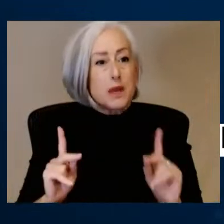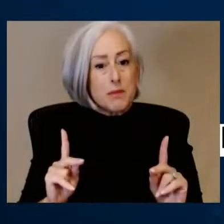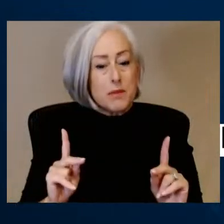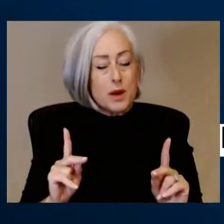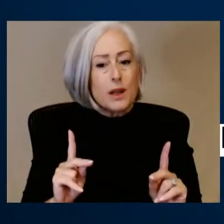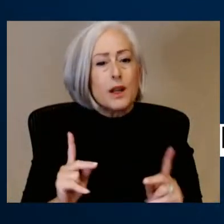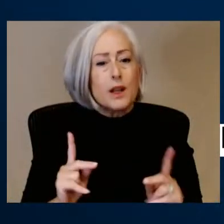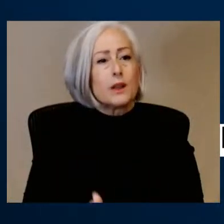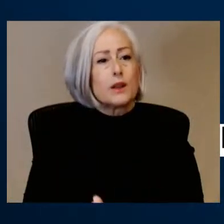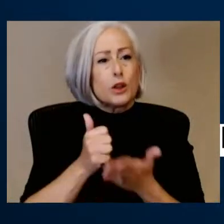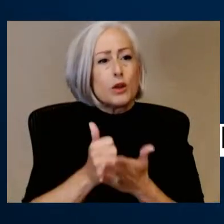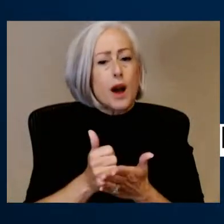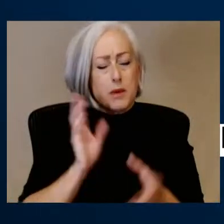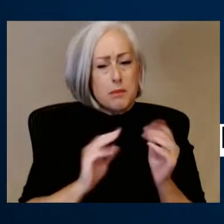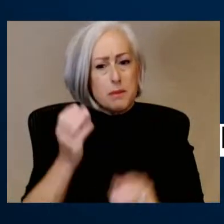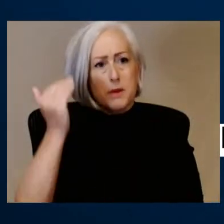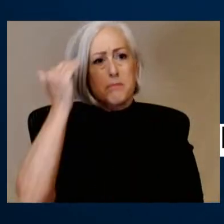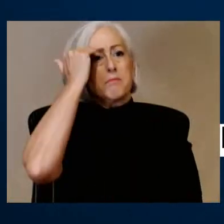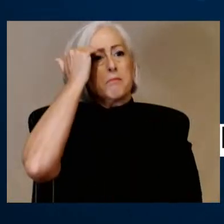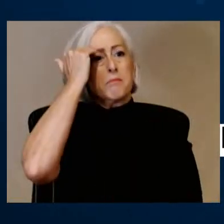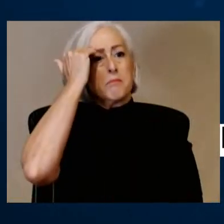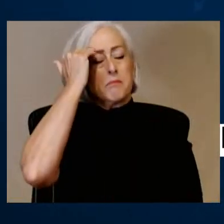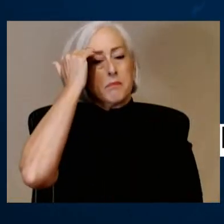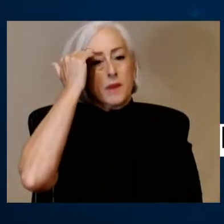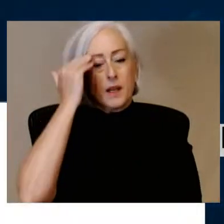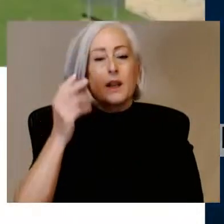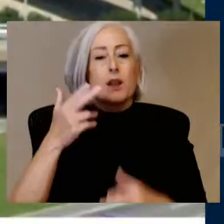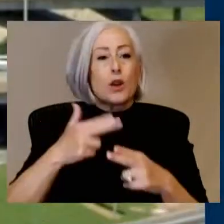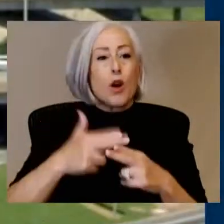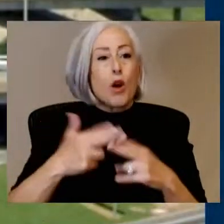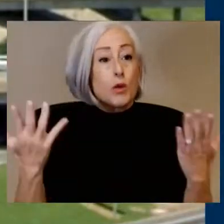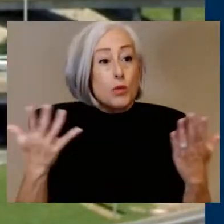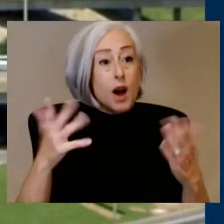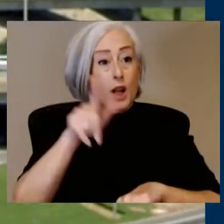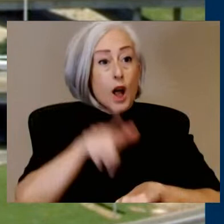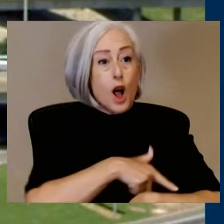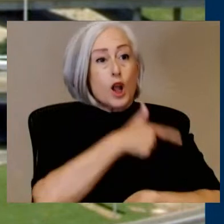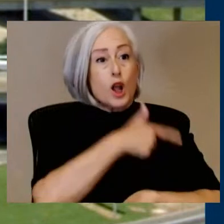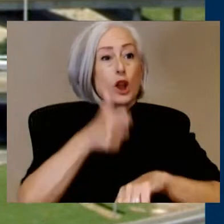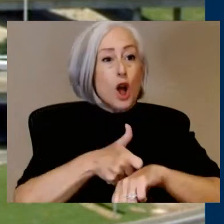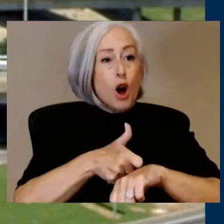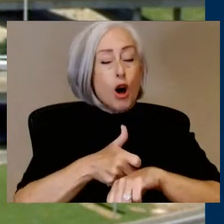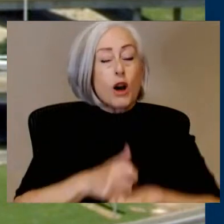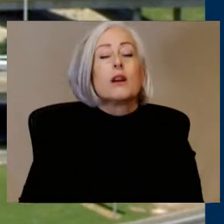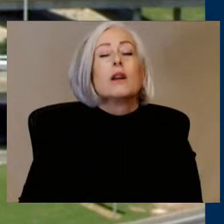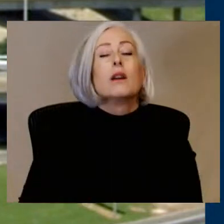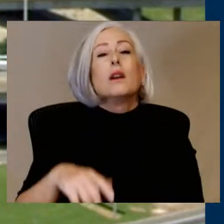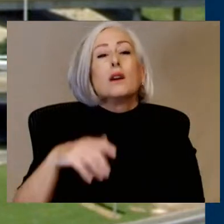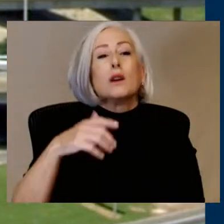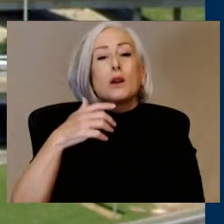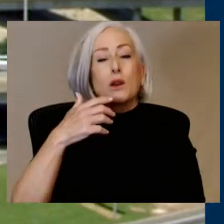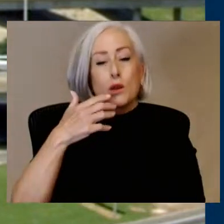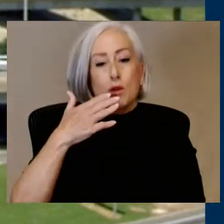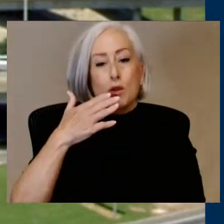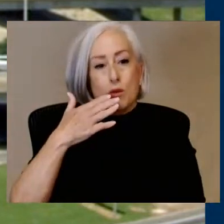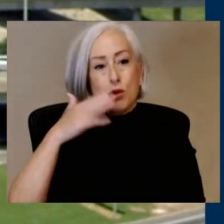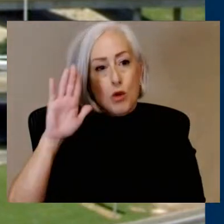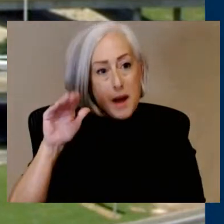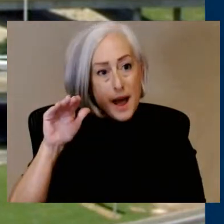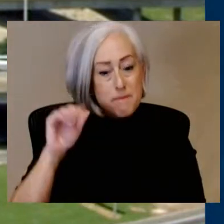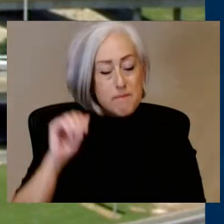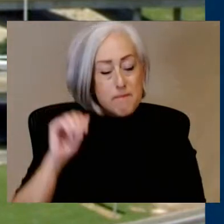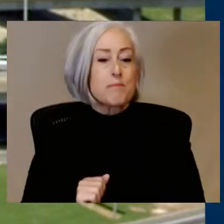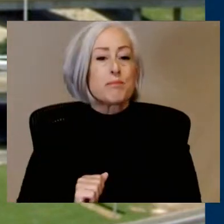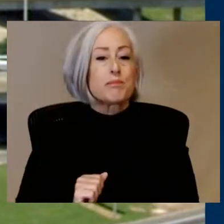is sometimes called the long goodbye. Today we'll focus on all things Alzheimer's with leading experts on research